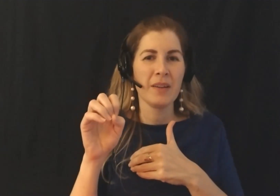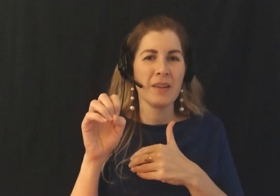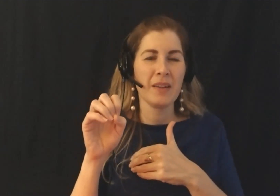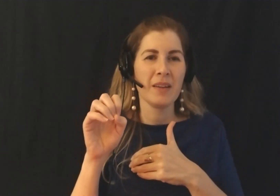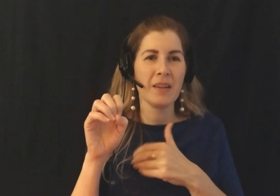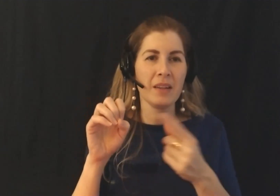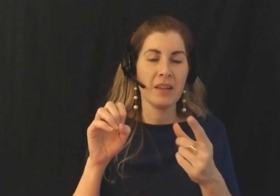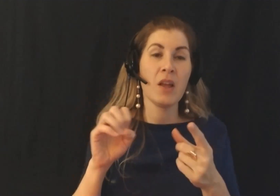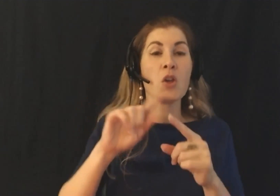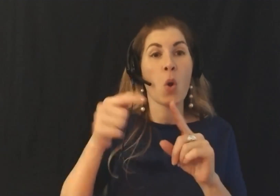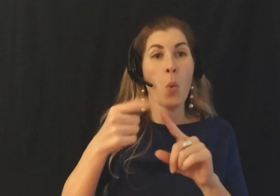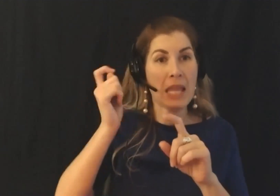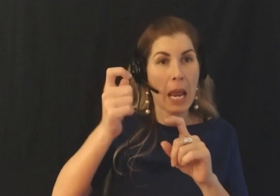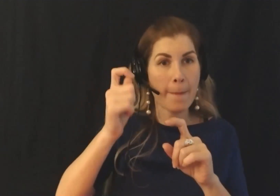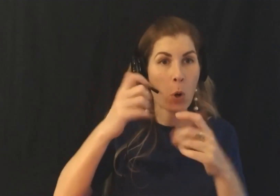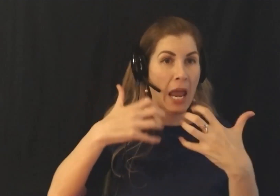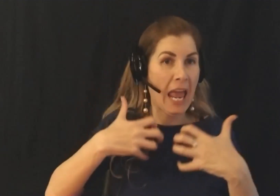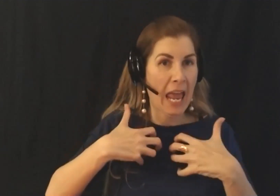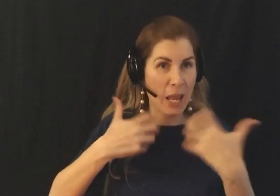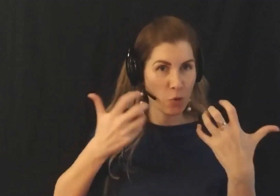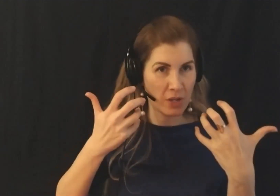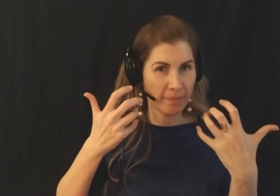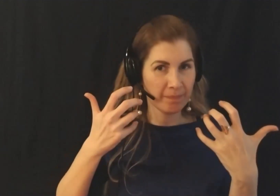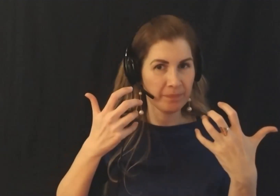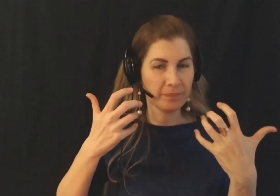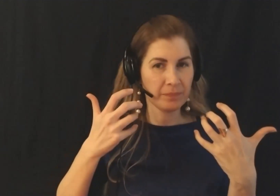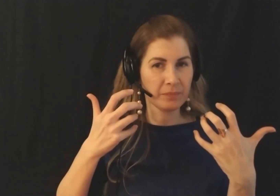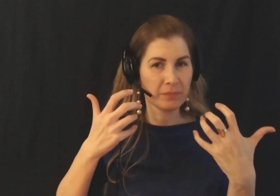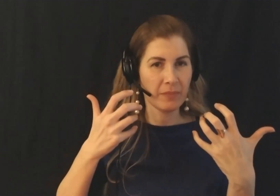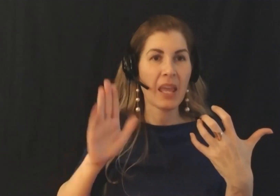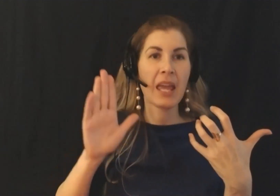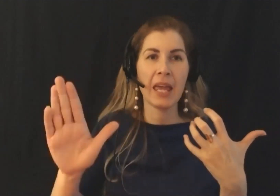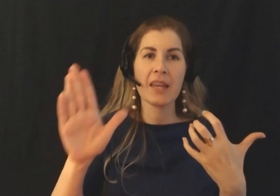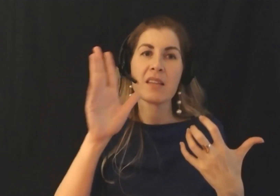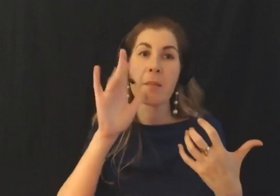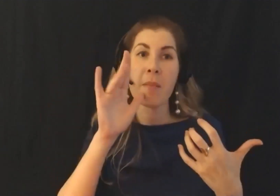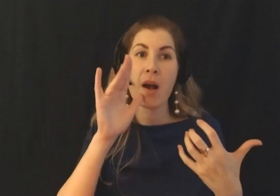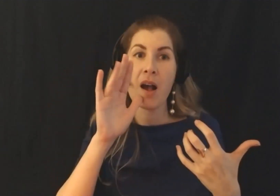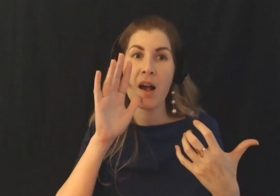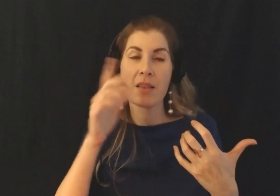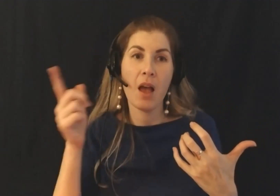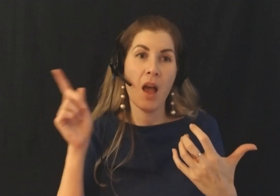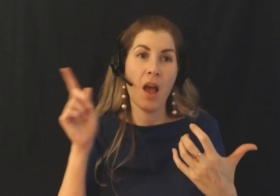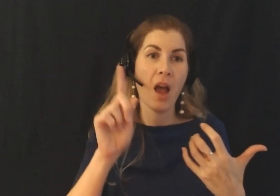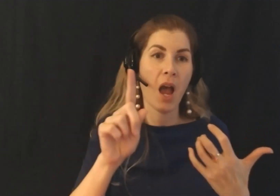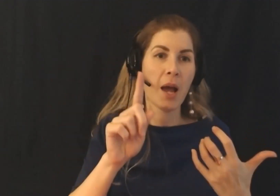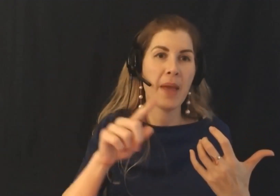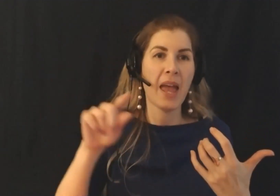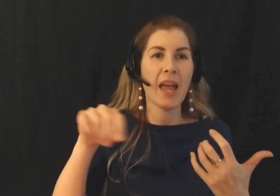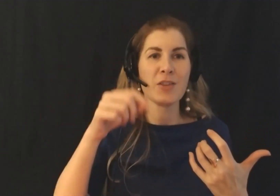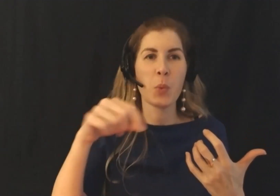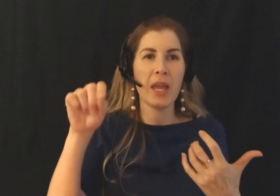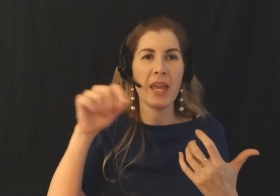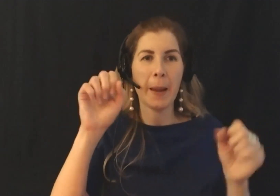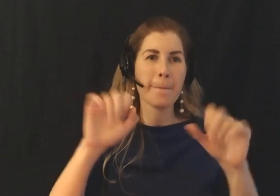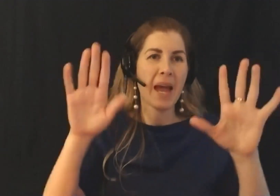But when the hammer got angry, his mother would come and swing her magical beads in front